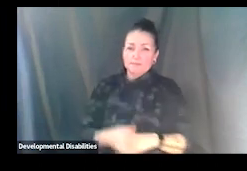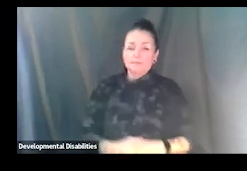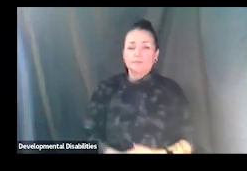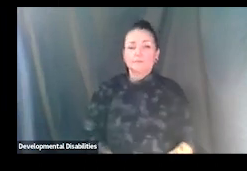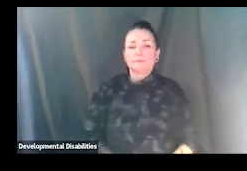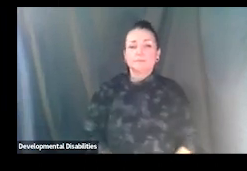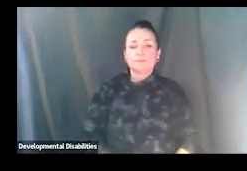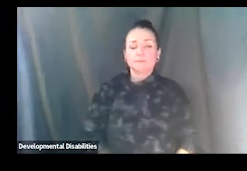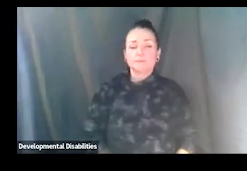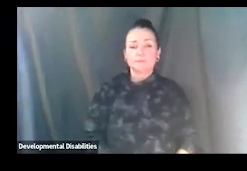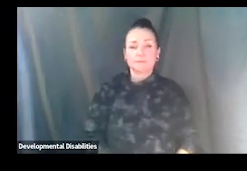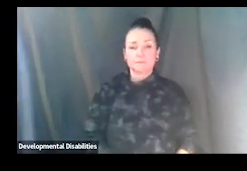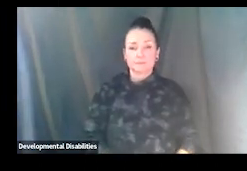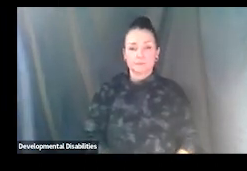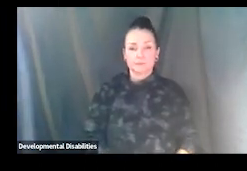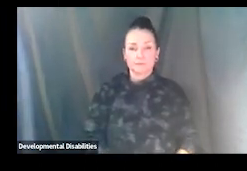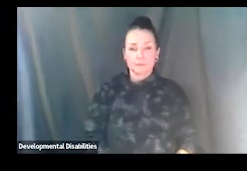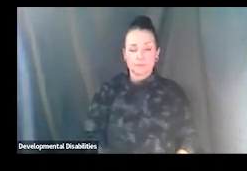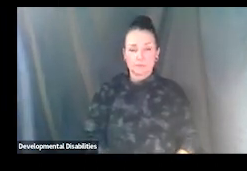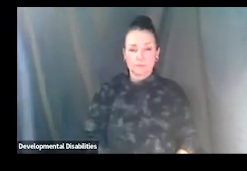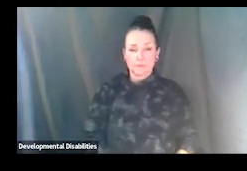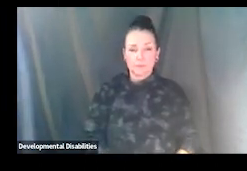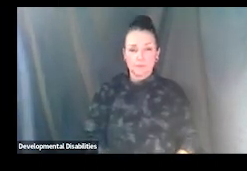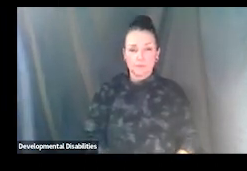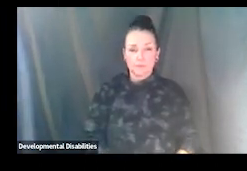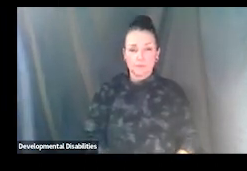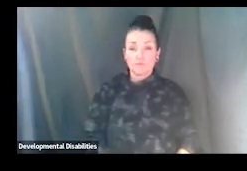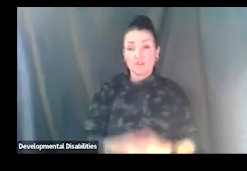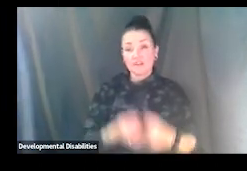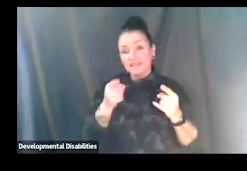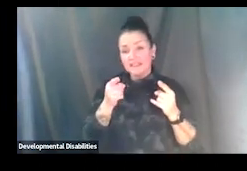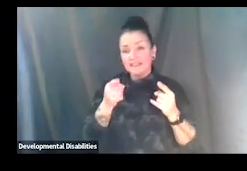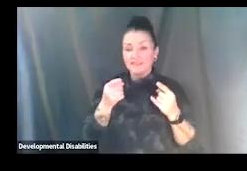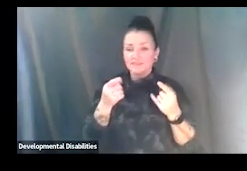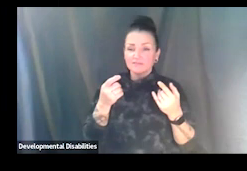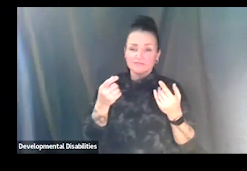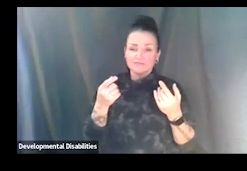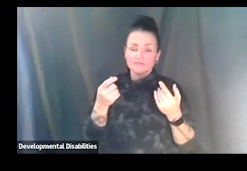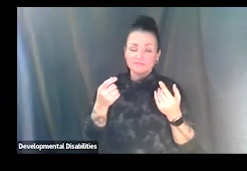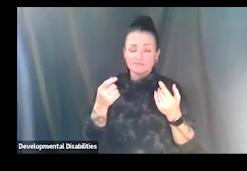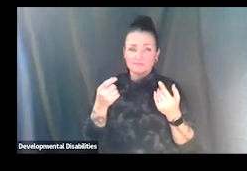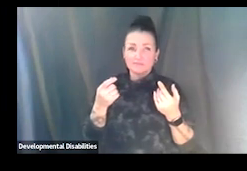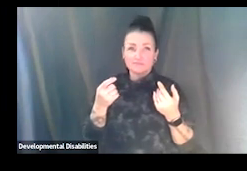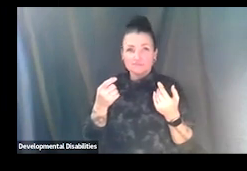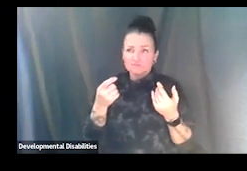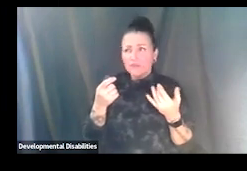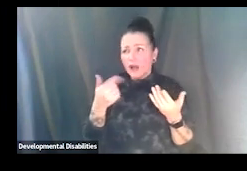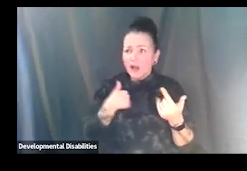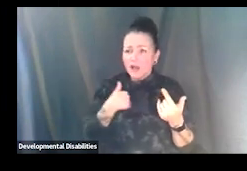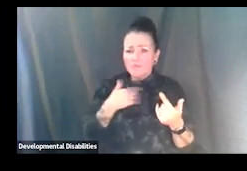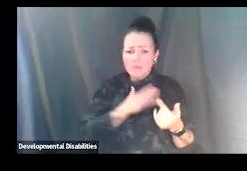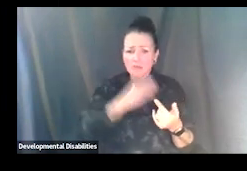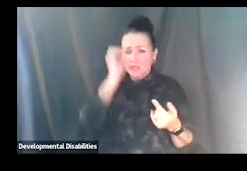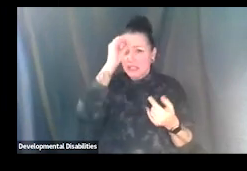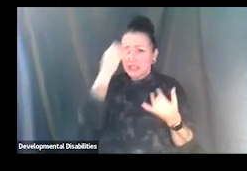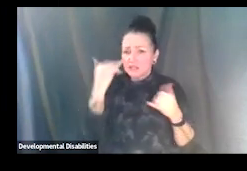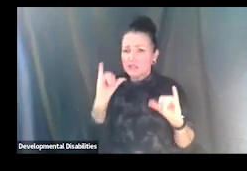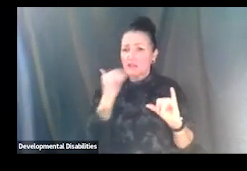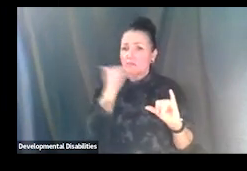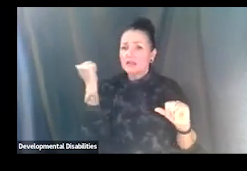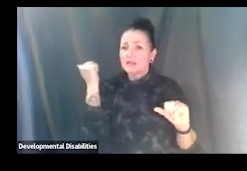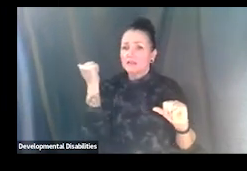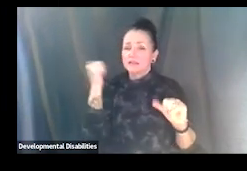And so I just wanted to sort of review what I think at the time anyway was probably the best, in fact, probably is still one of the best studies, if not the best. It was published in the New England